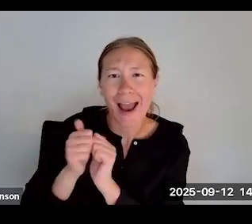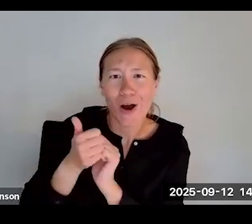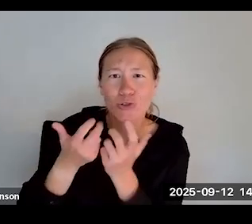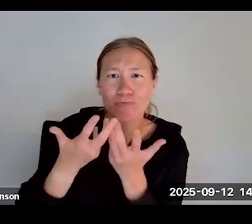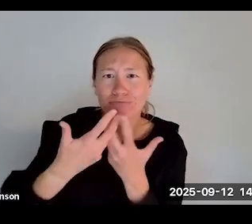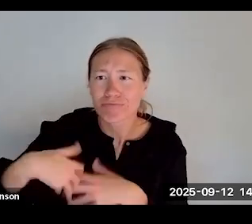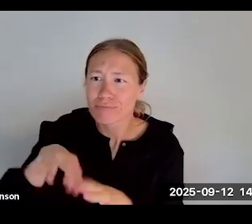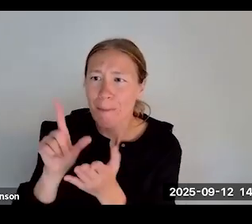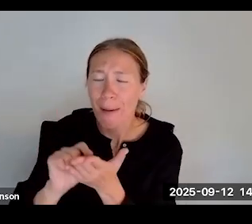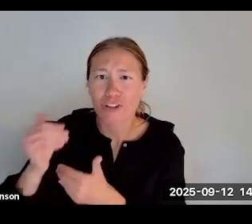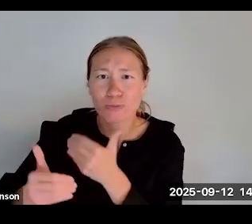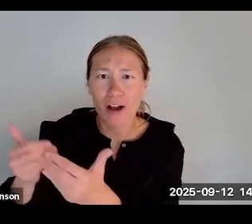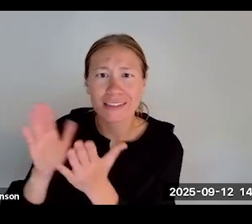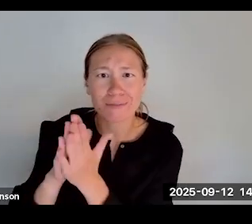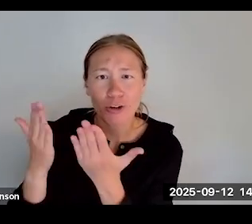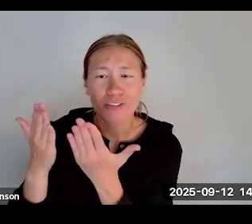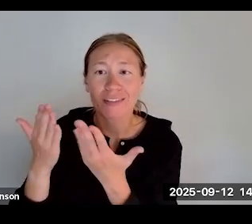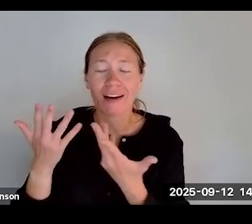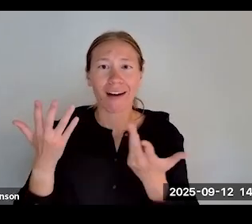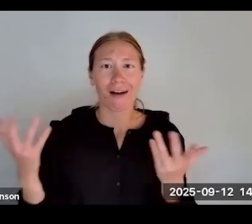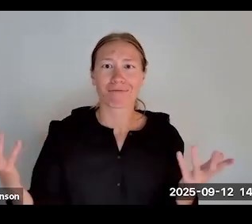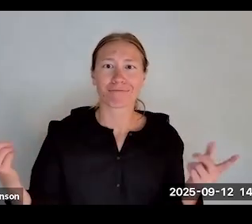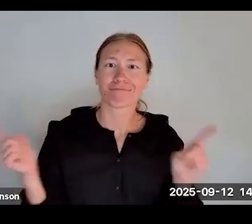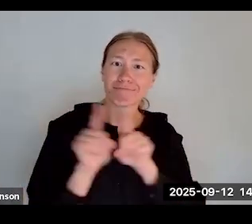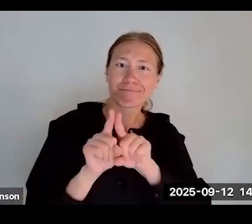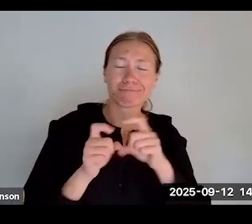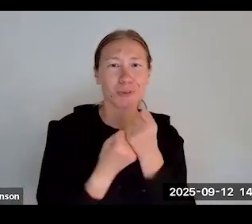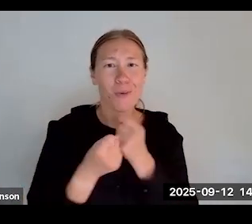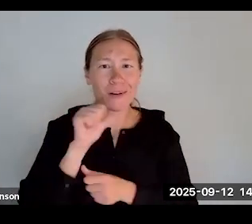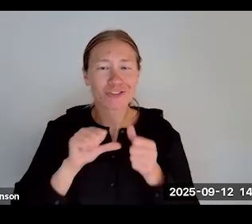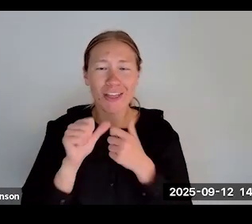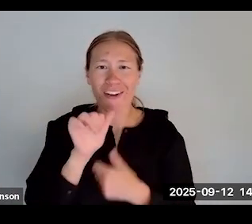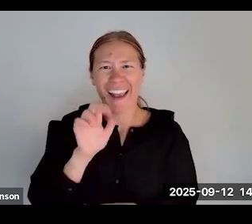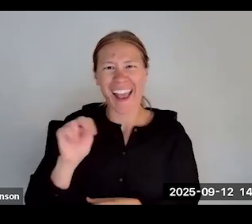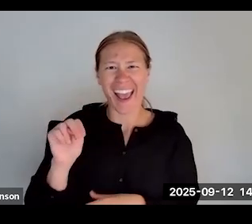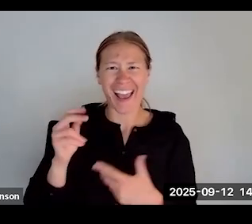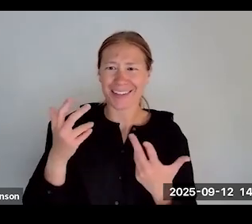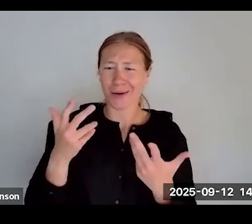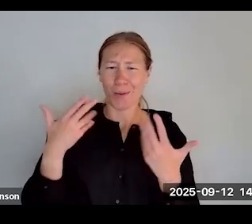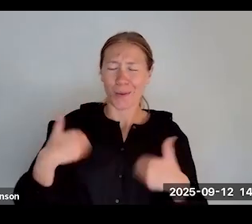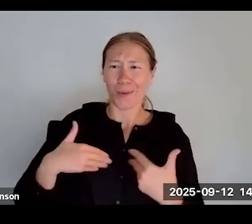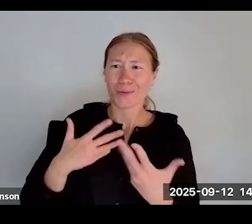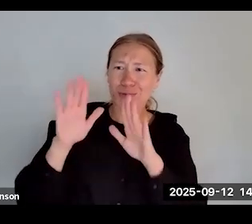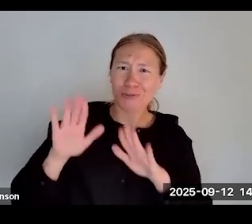then the rest is history. Anne was able to publish her books. So what a really neat connection. This book was published